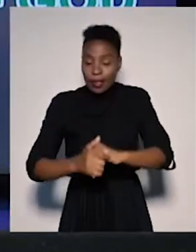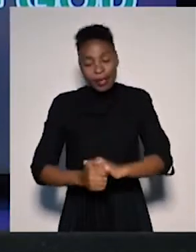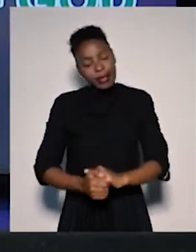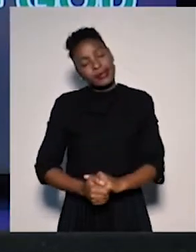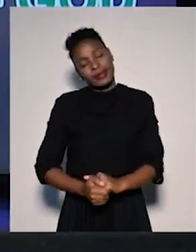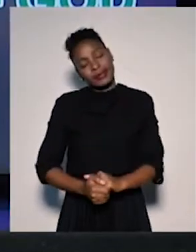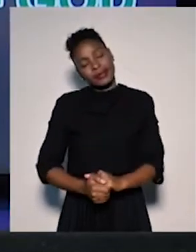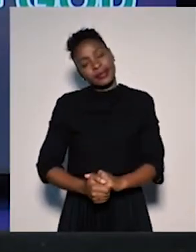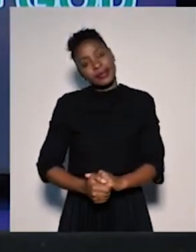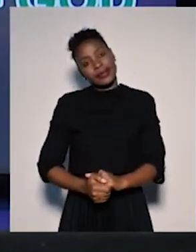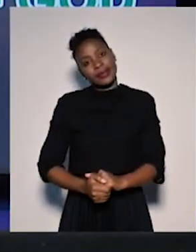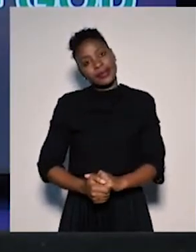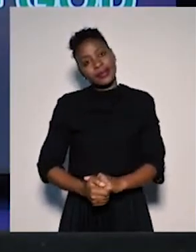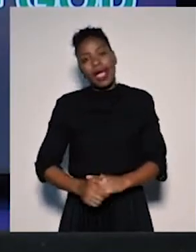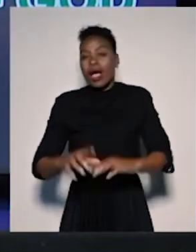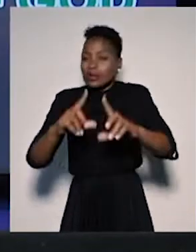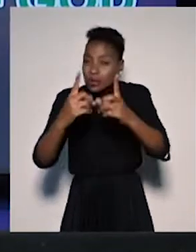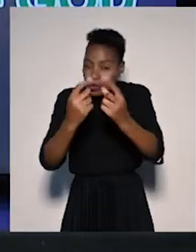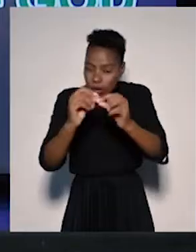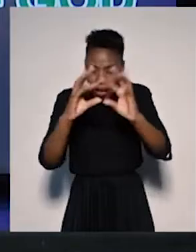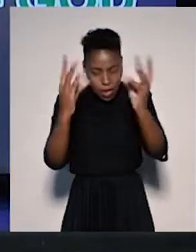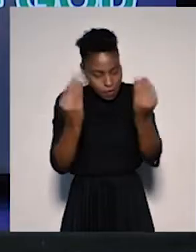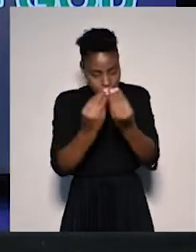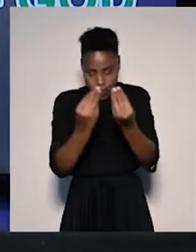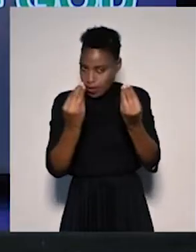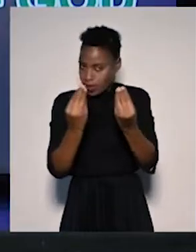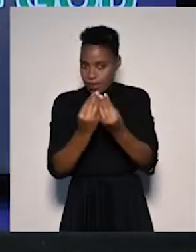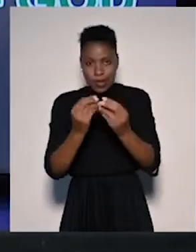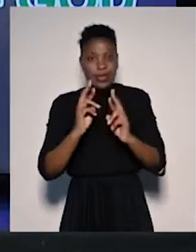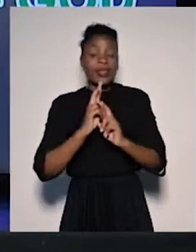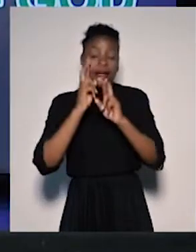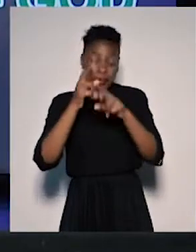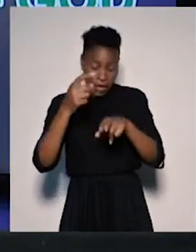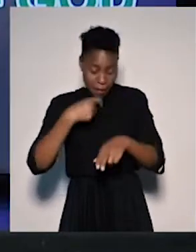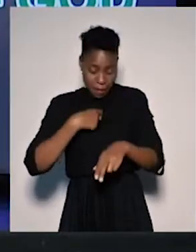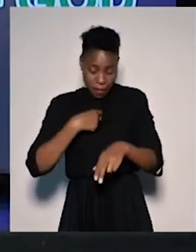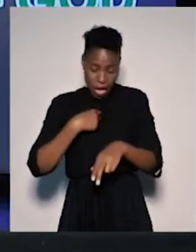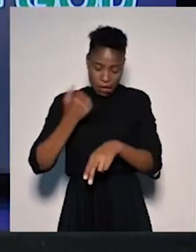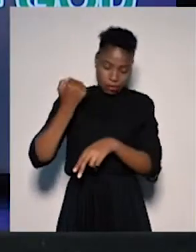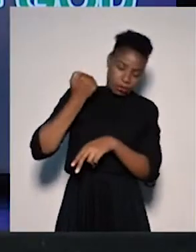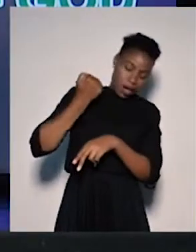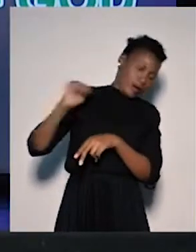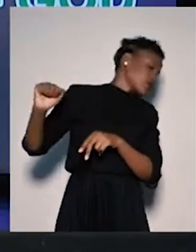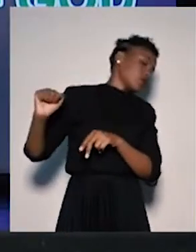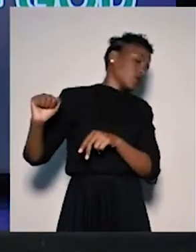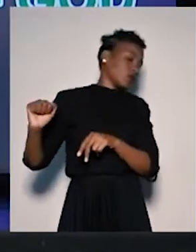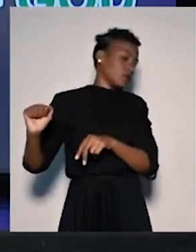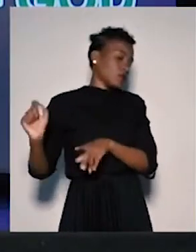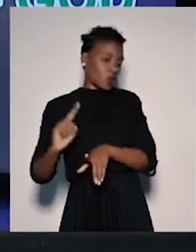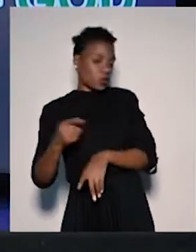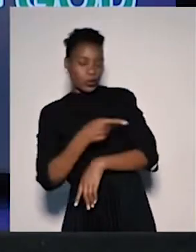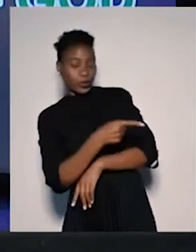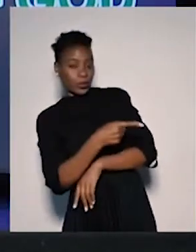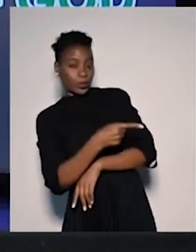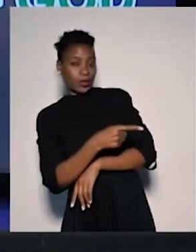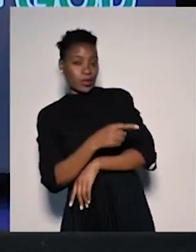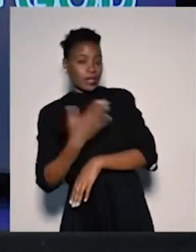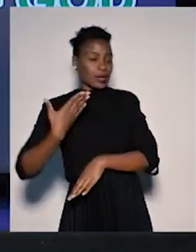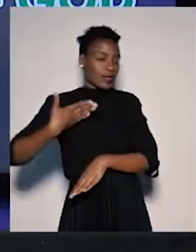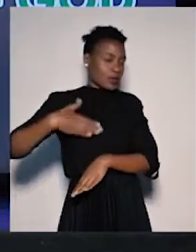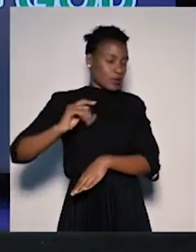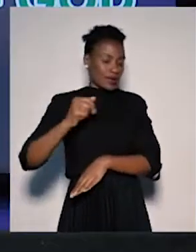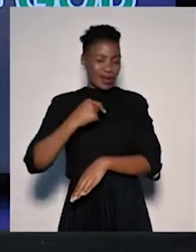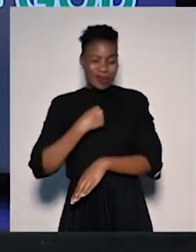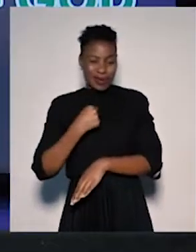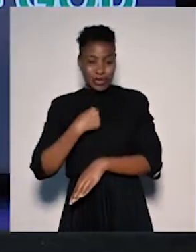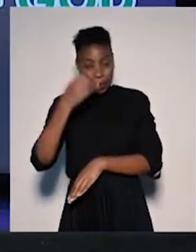Huh? Do everything they say. For it is me that they are rejecting, not you. They don't want me to be king over them any